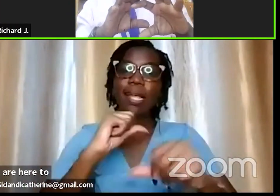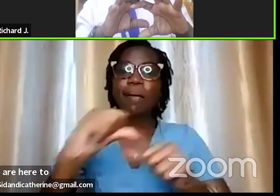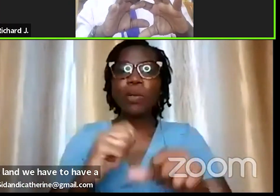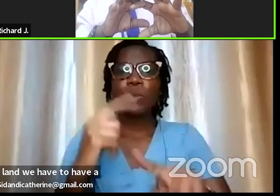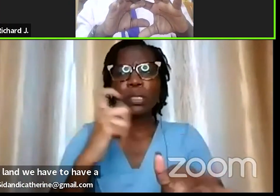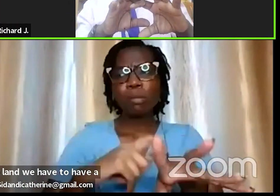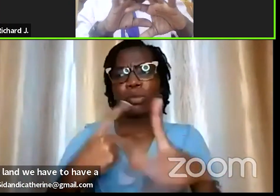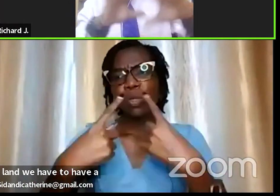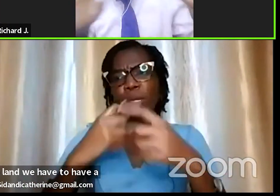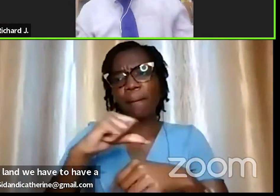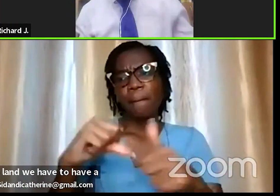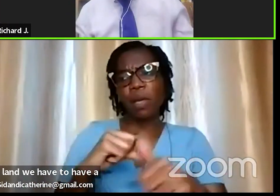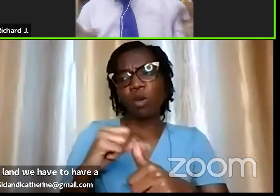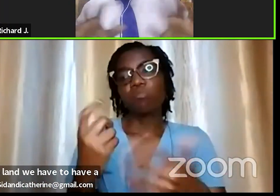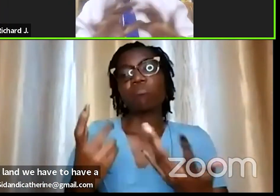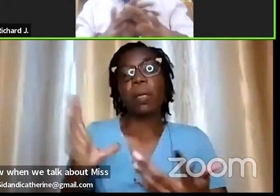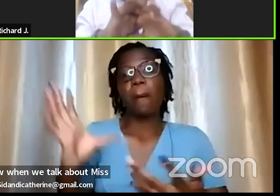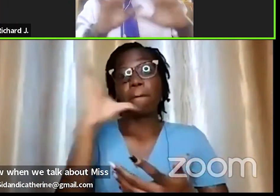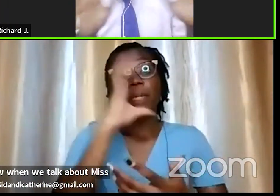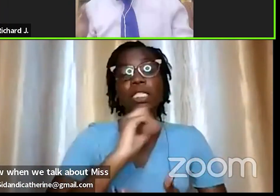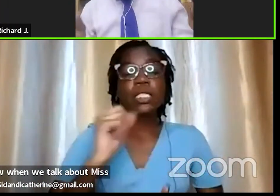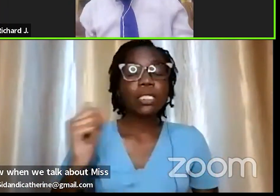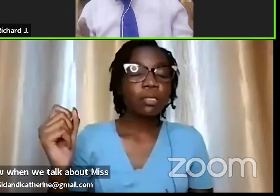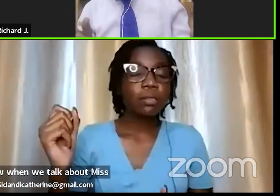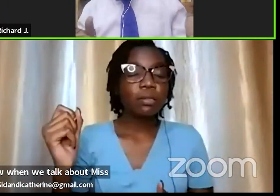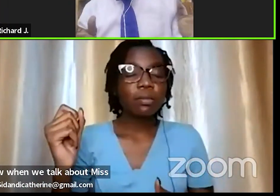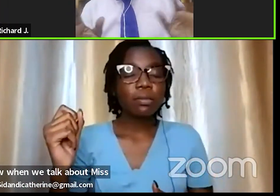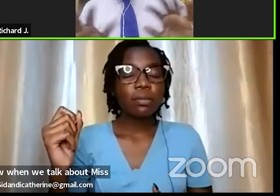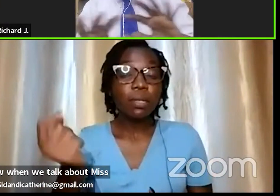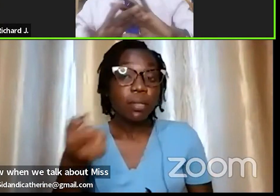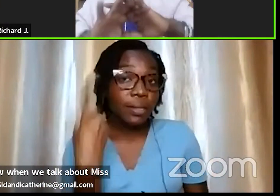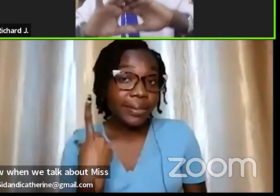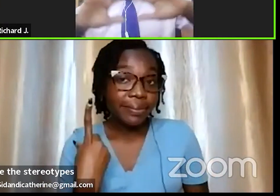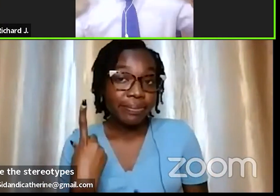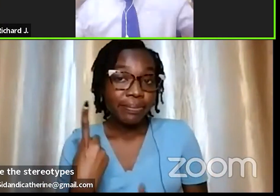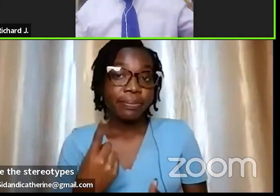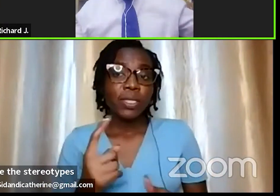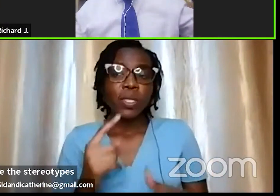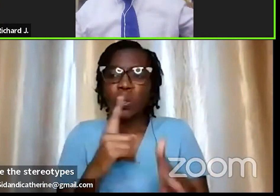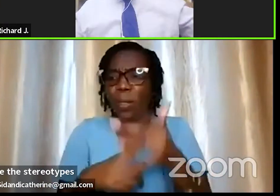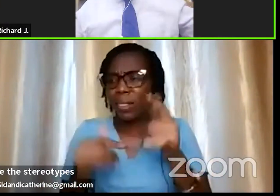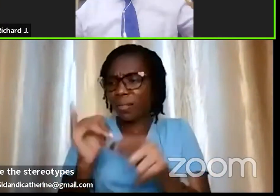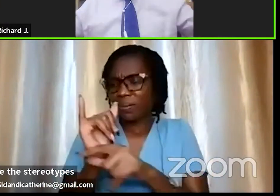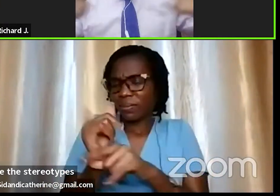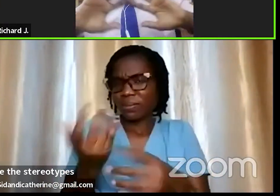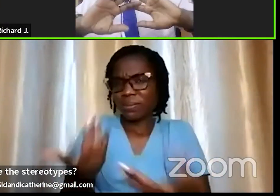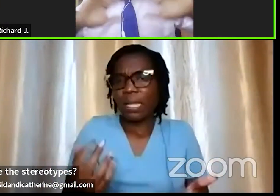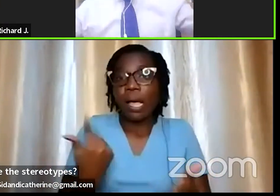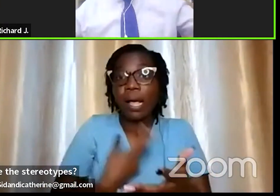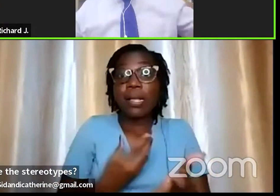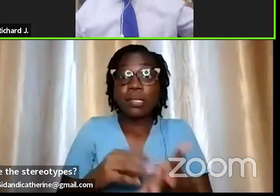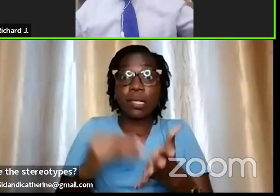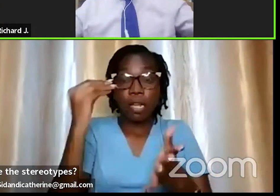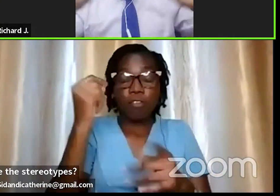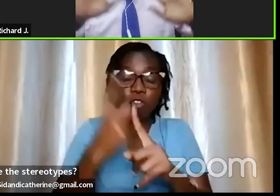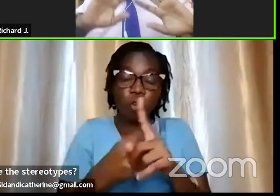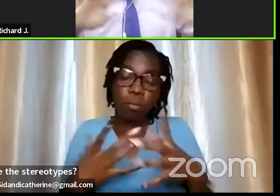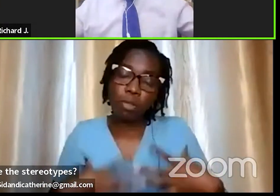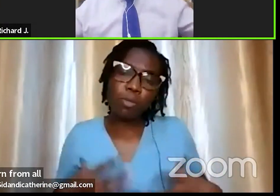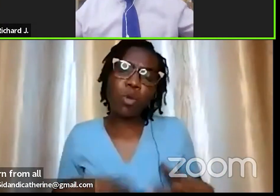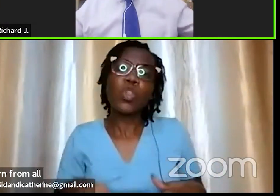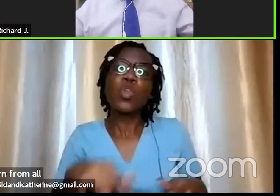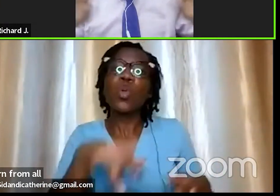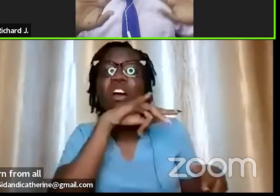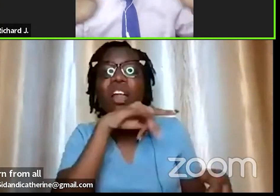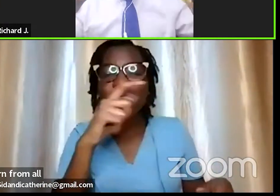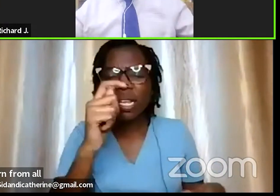about misconceptions, what are the stereotypes? So let us learn from all of, I know people from Uganda are here, people from